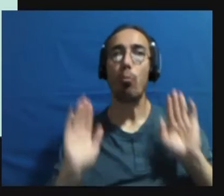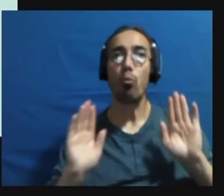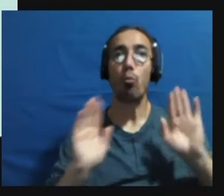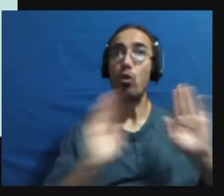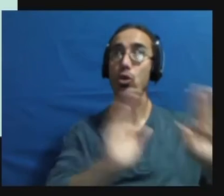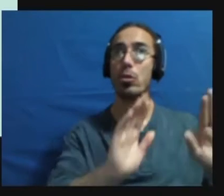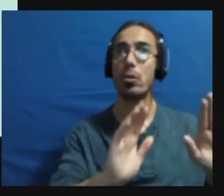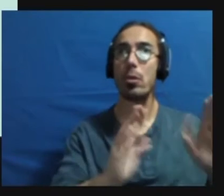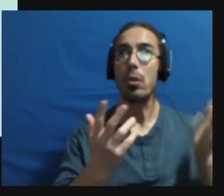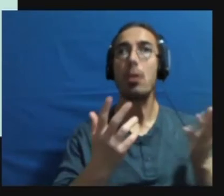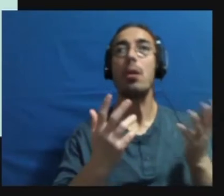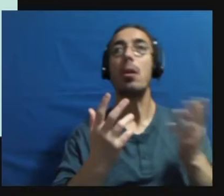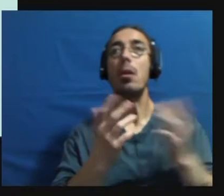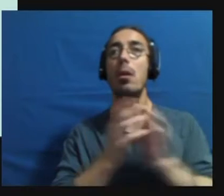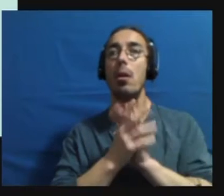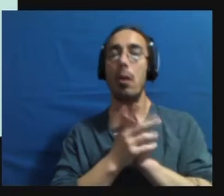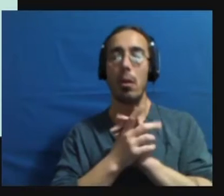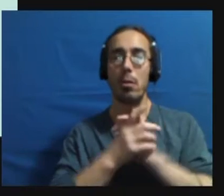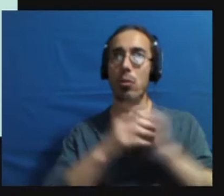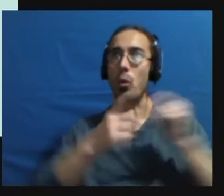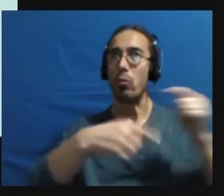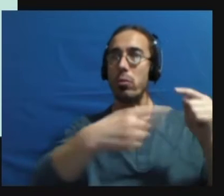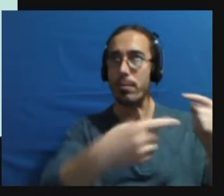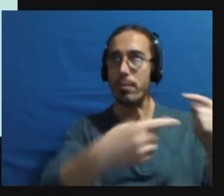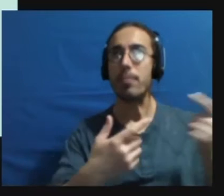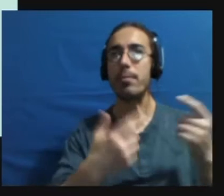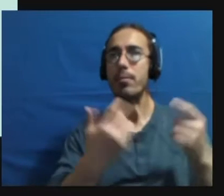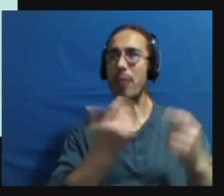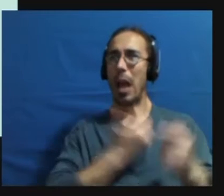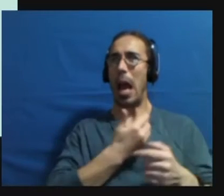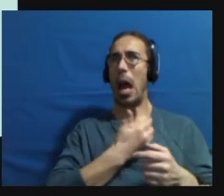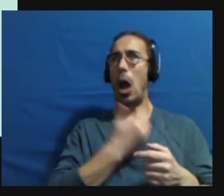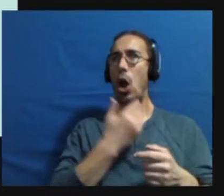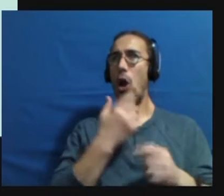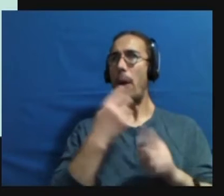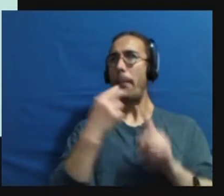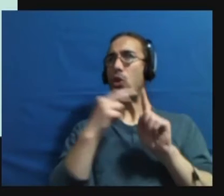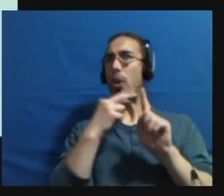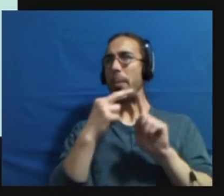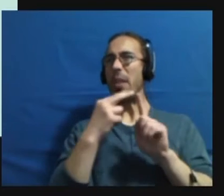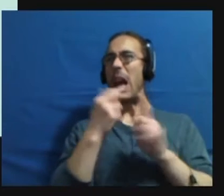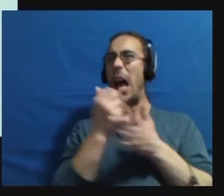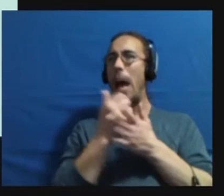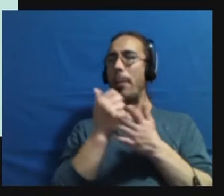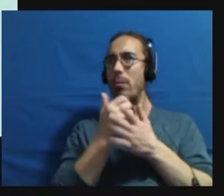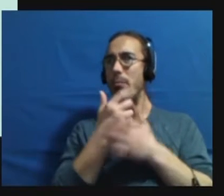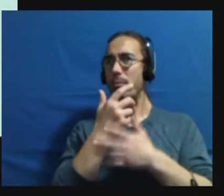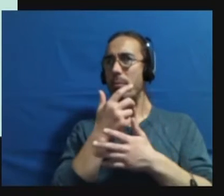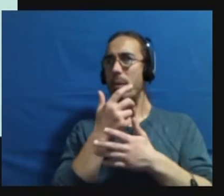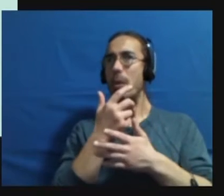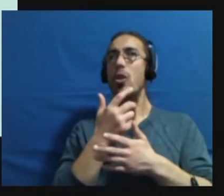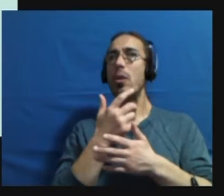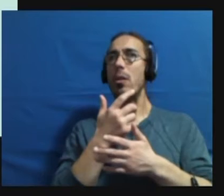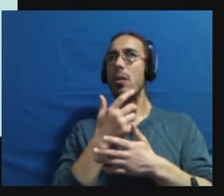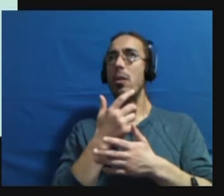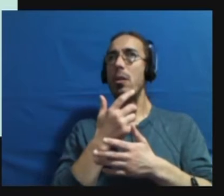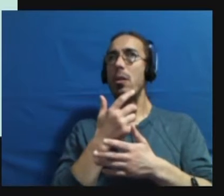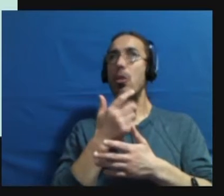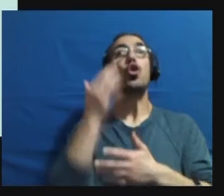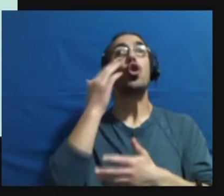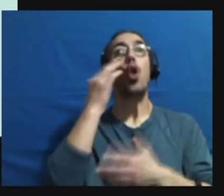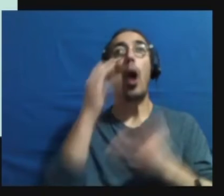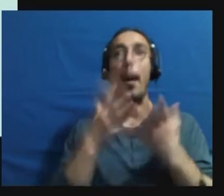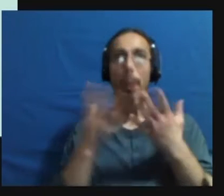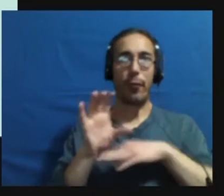our sense of proprioception helps us gauge how much force to use and which